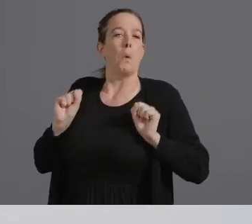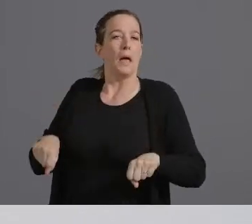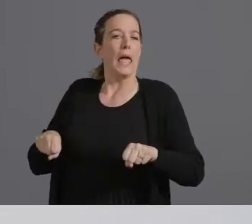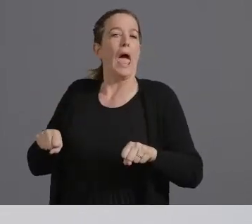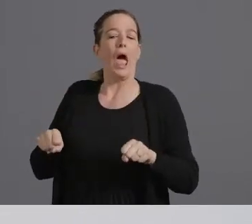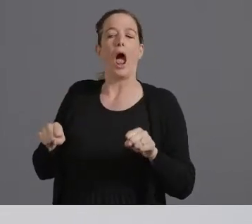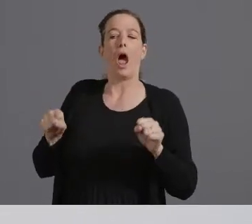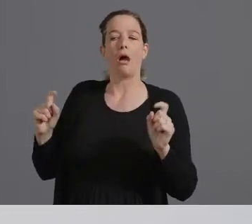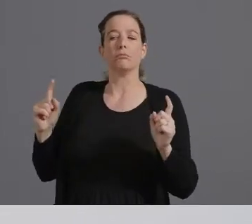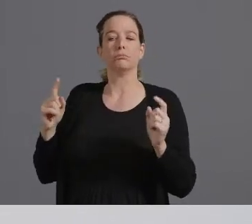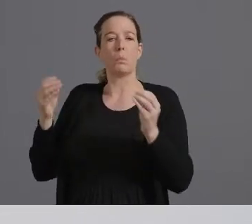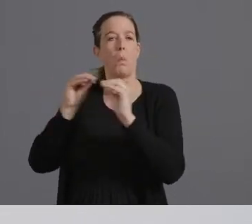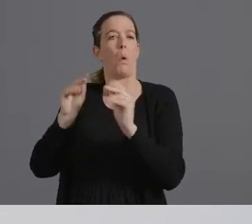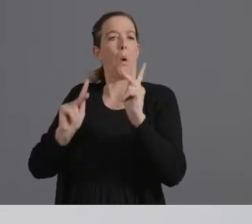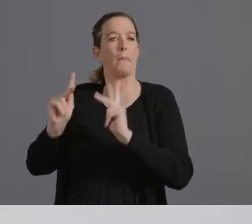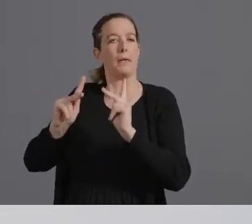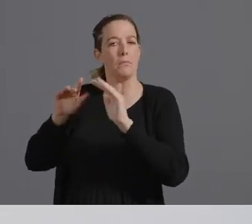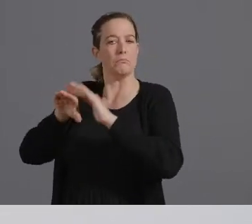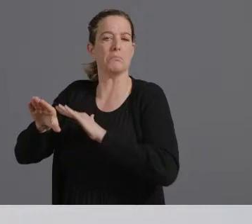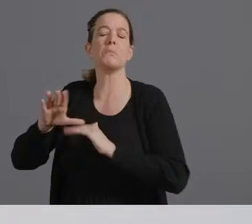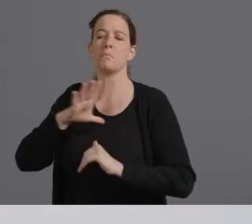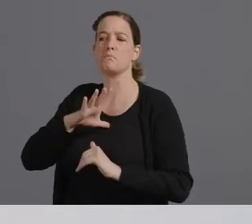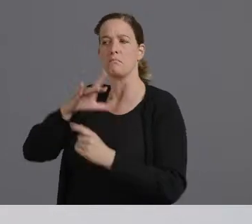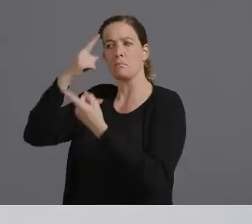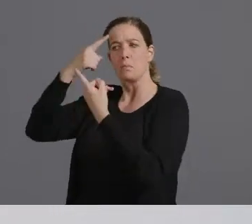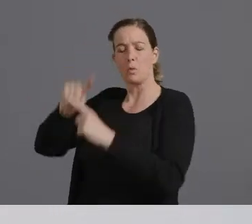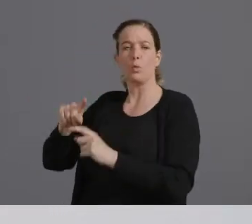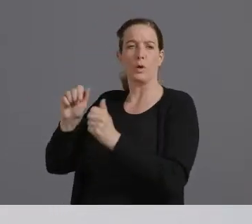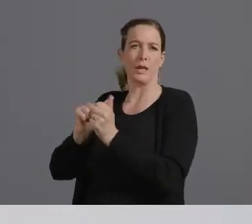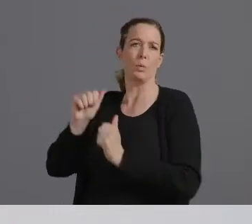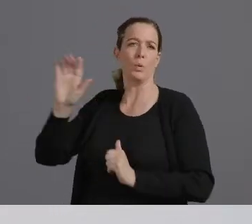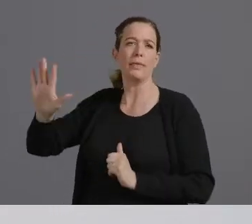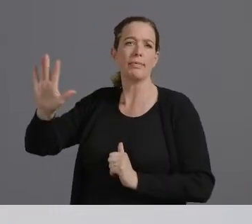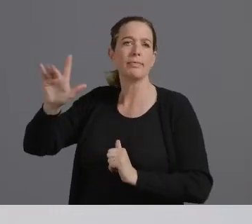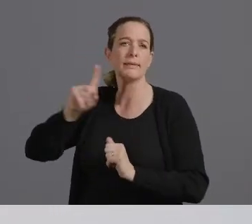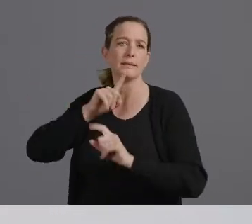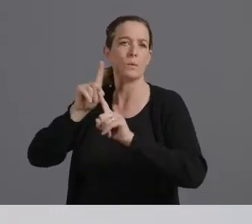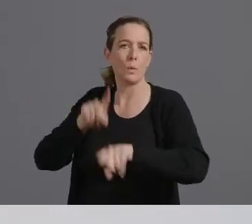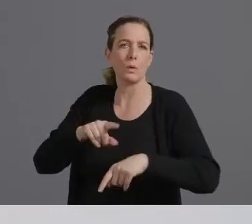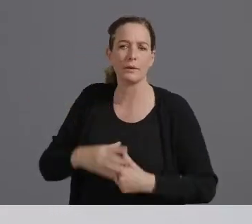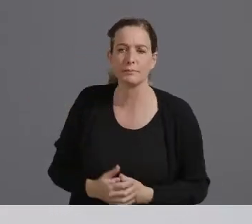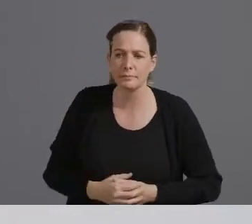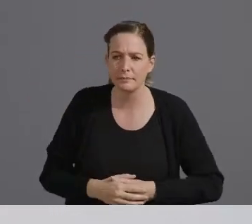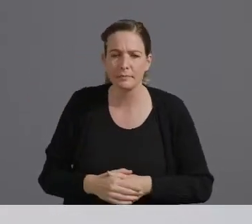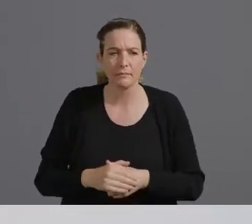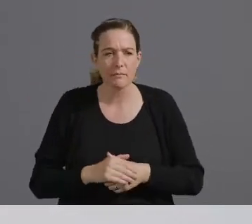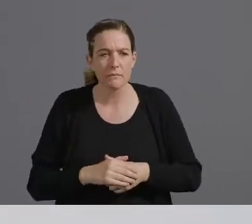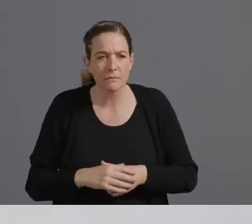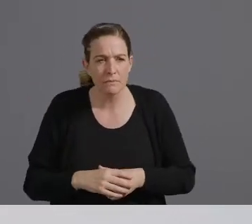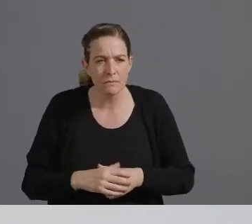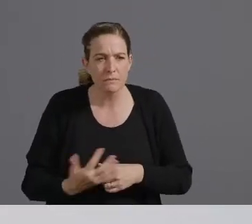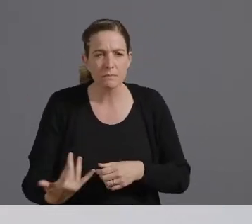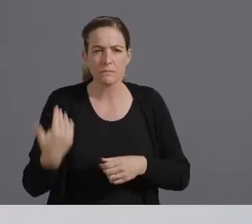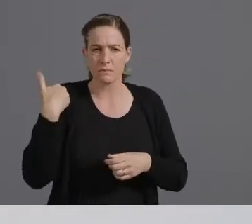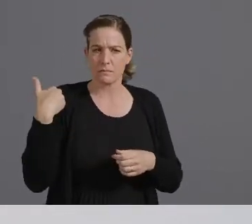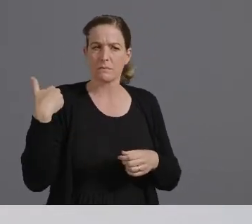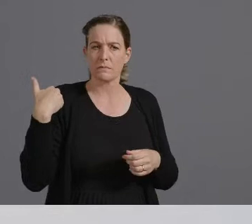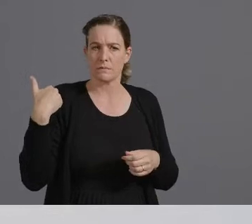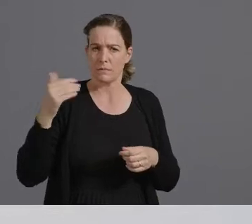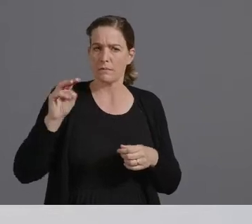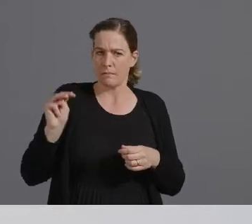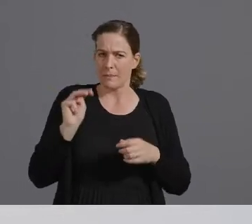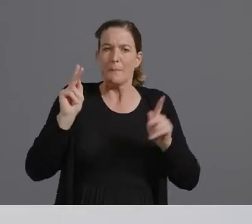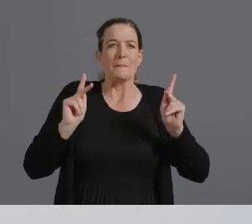have yet to be vaccinated, so why do you think this is the time to lift those capacity limits? Yeah, so all of the other